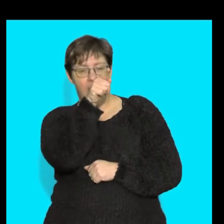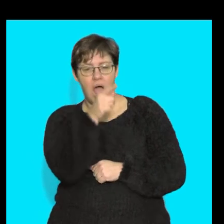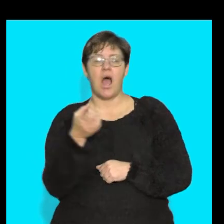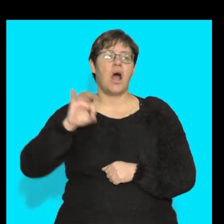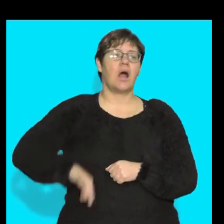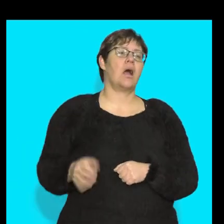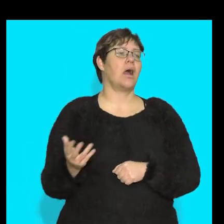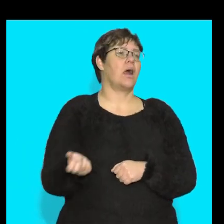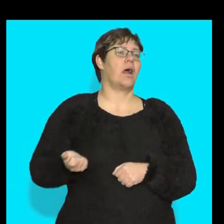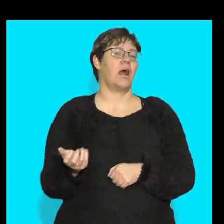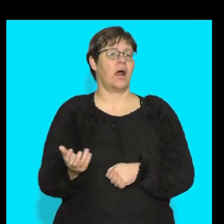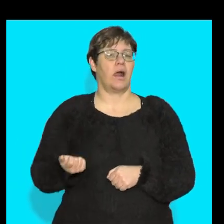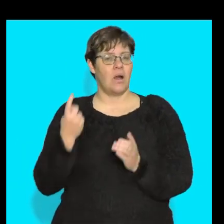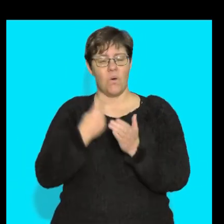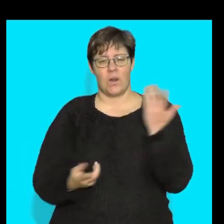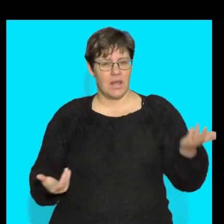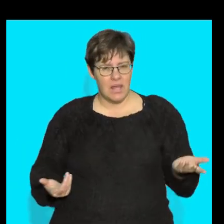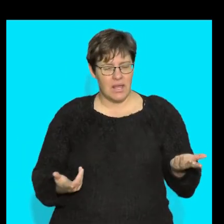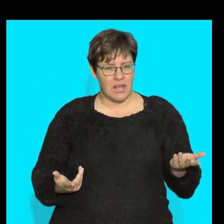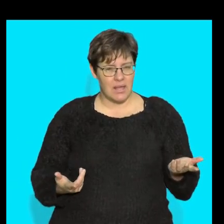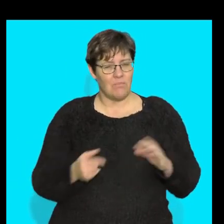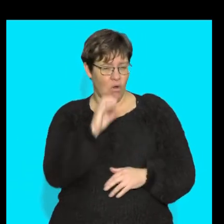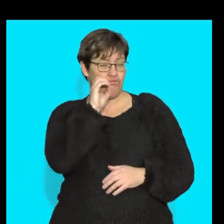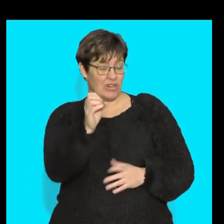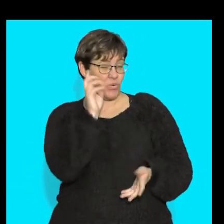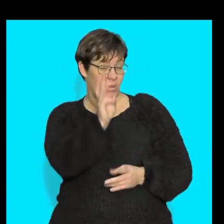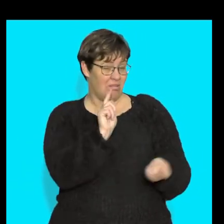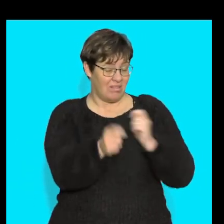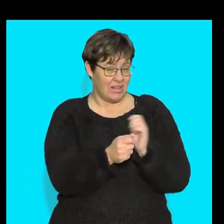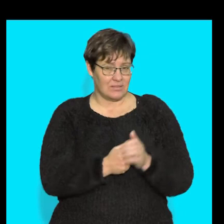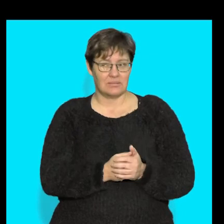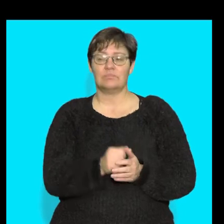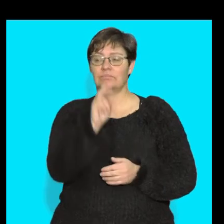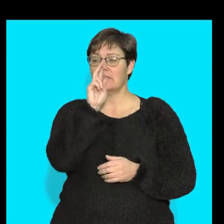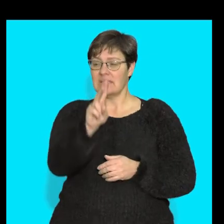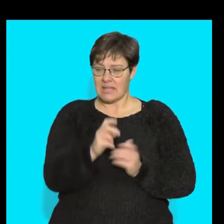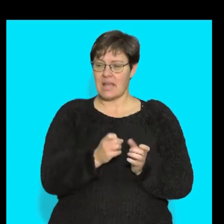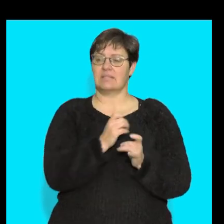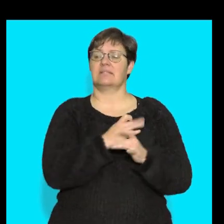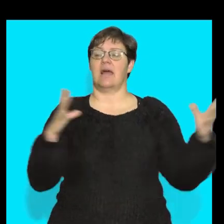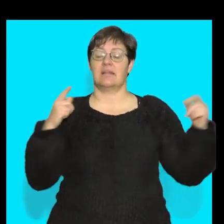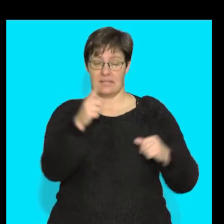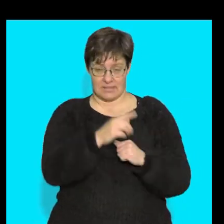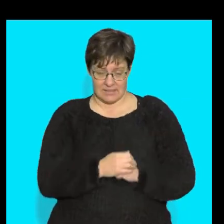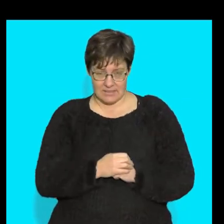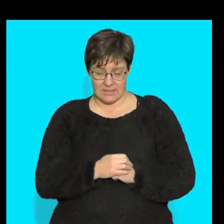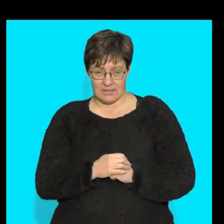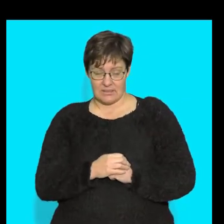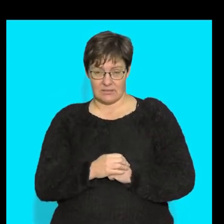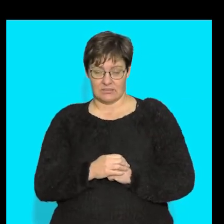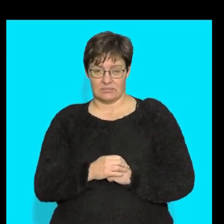to really be rich. But let's look at the beginning of this. The beginning of this